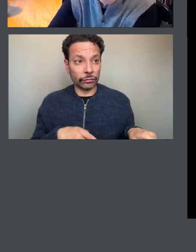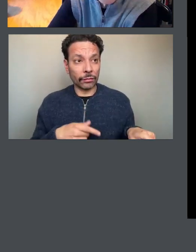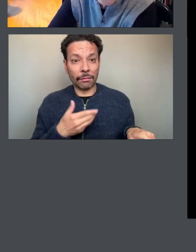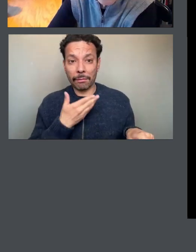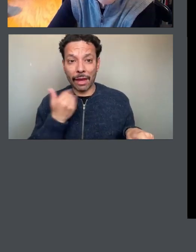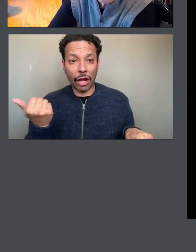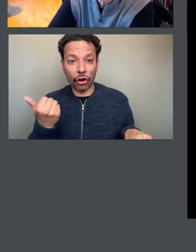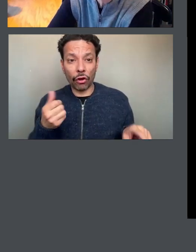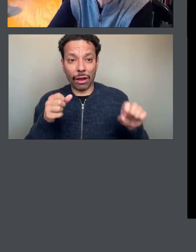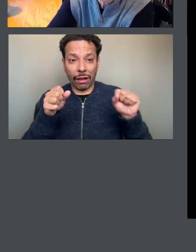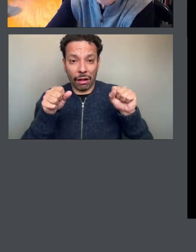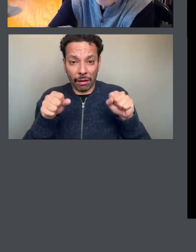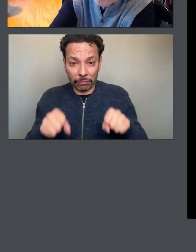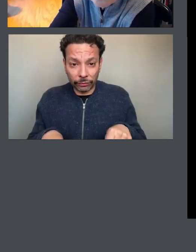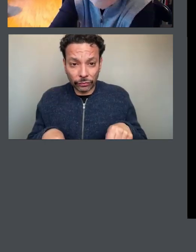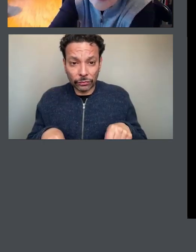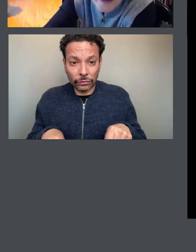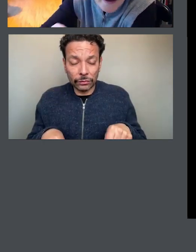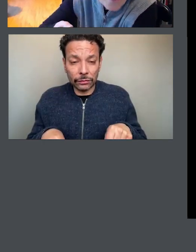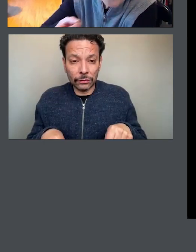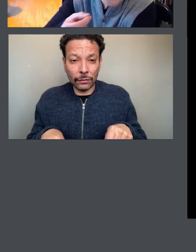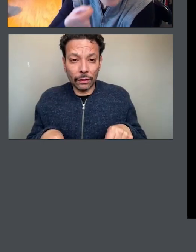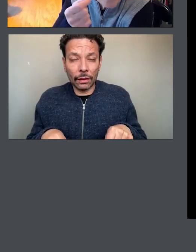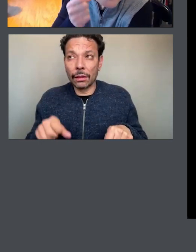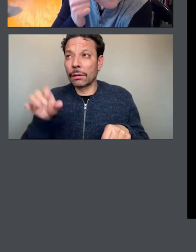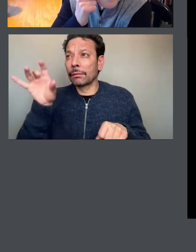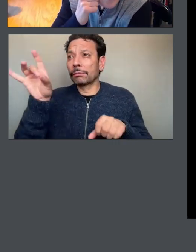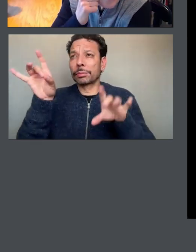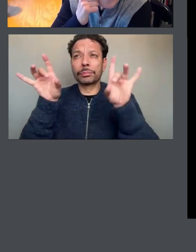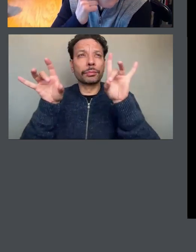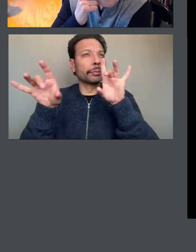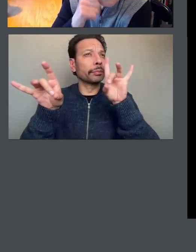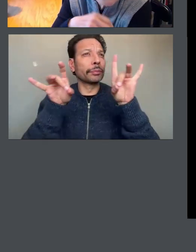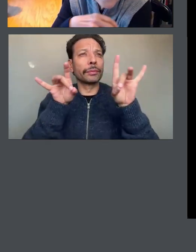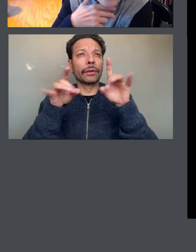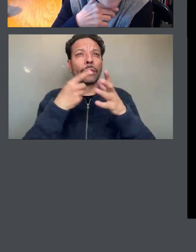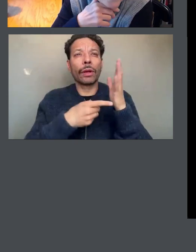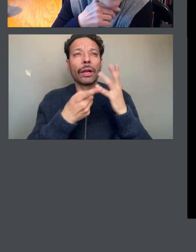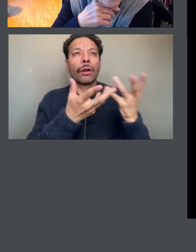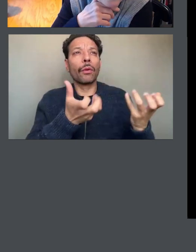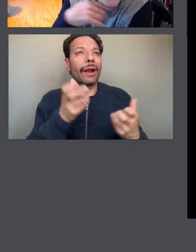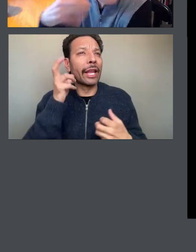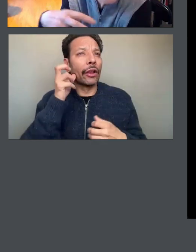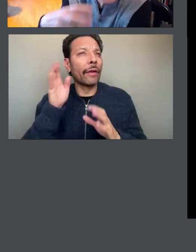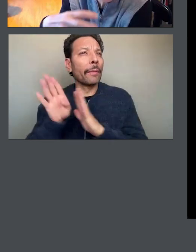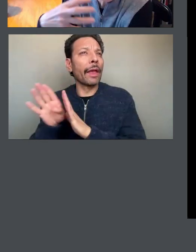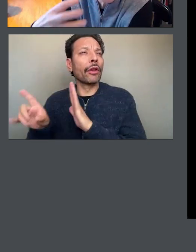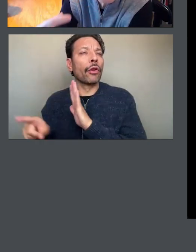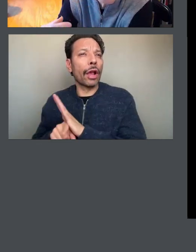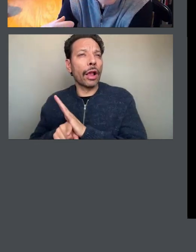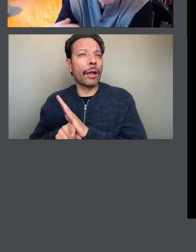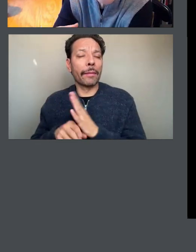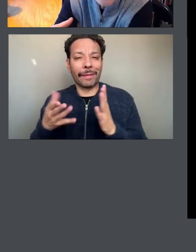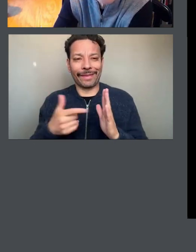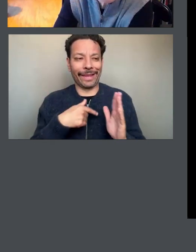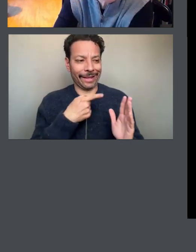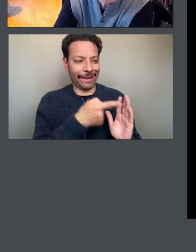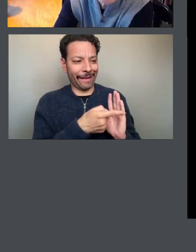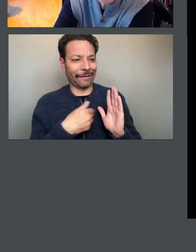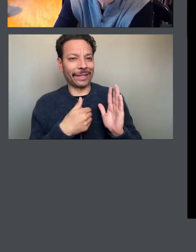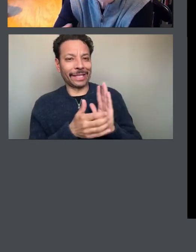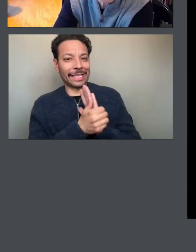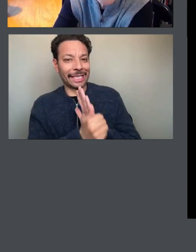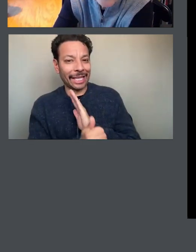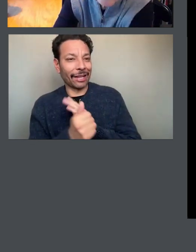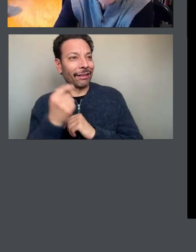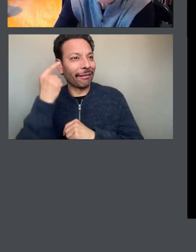better able to pick out what they want to hear from the background? Maybe that's a skill, a cognitive